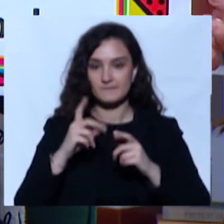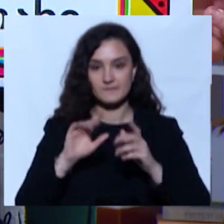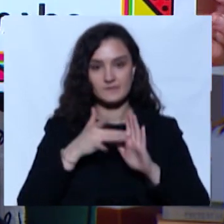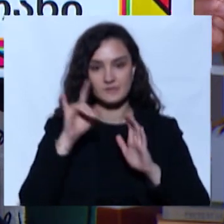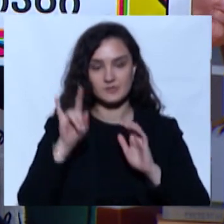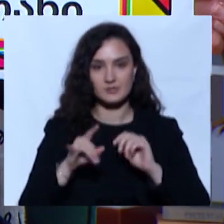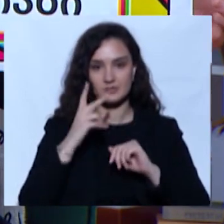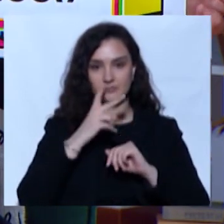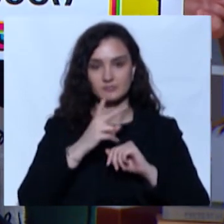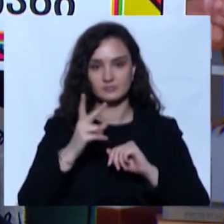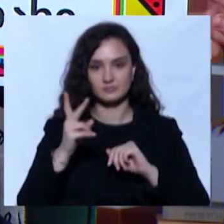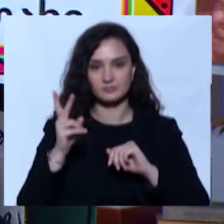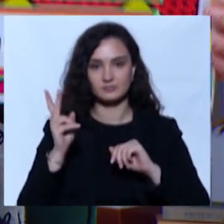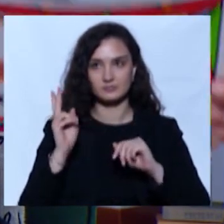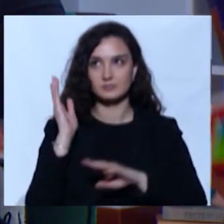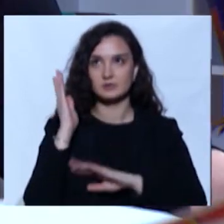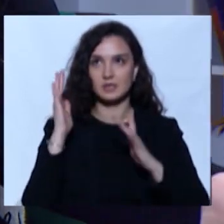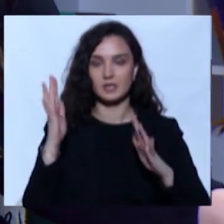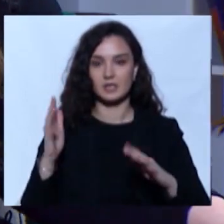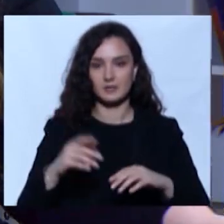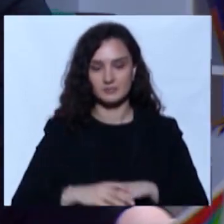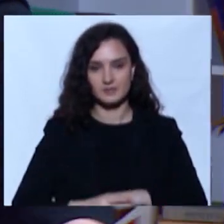saw Bill's kite in the tree.